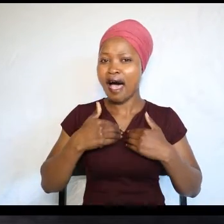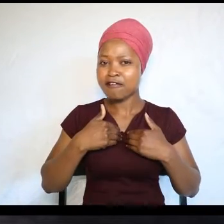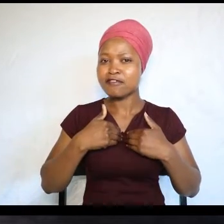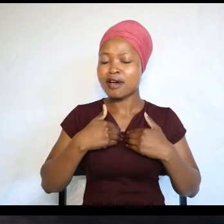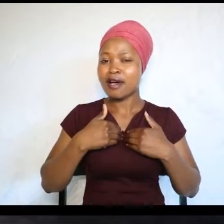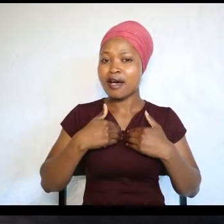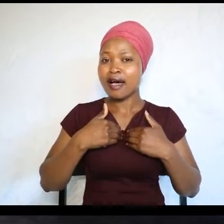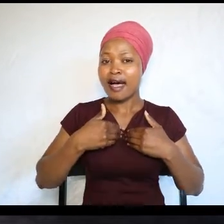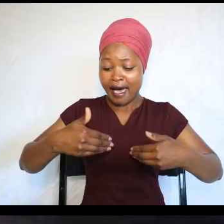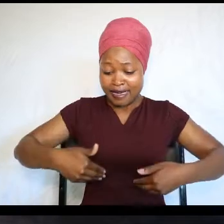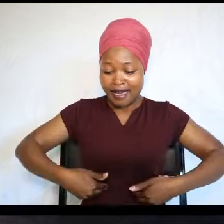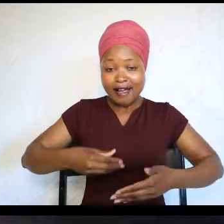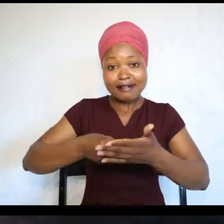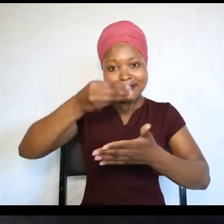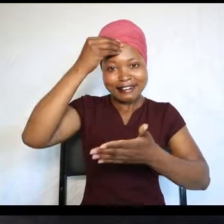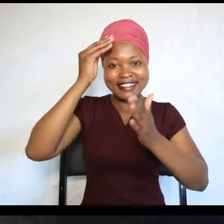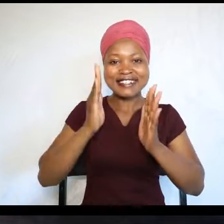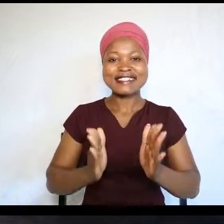most of our young learners.